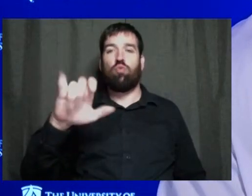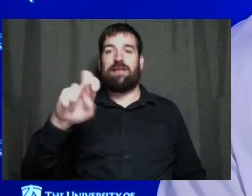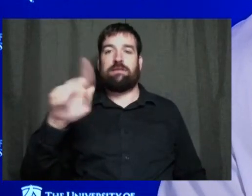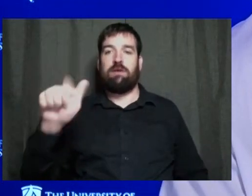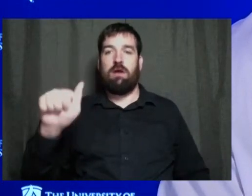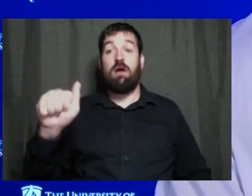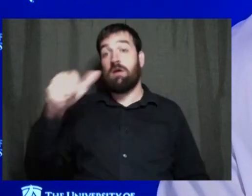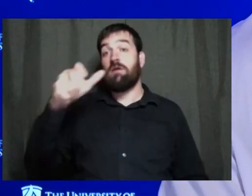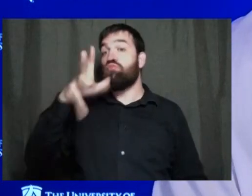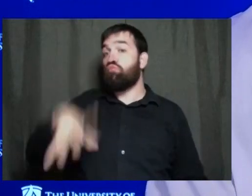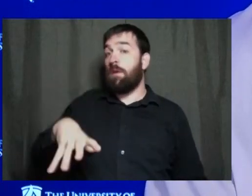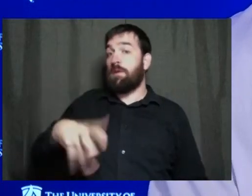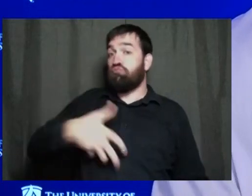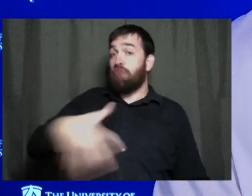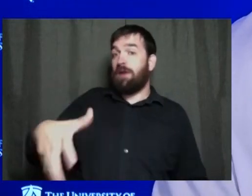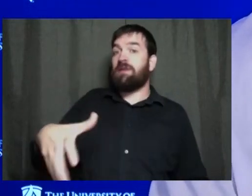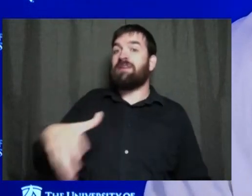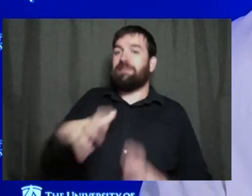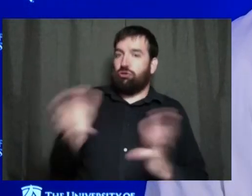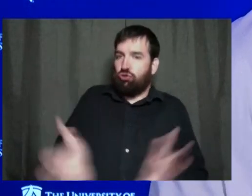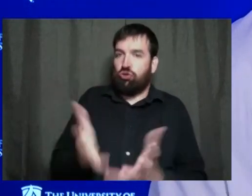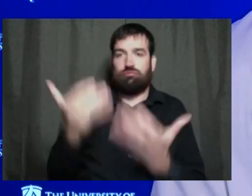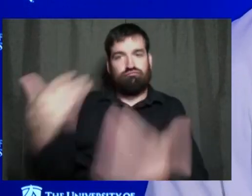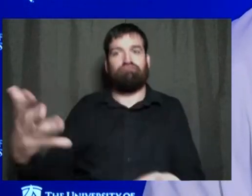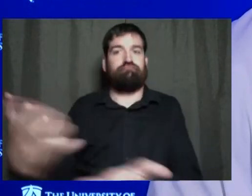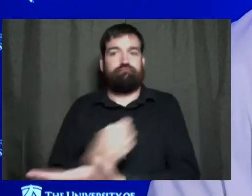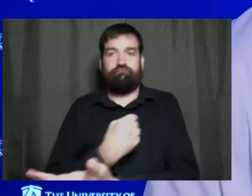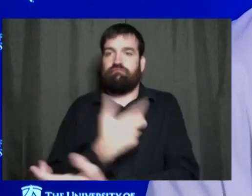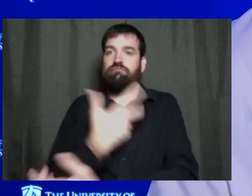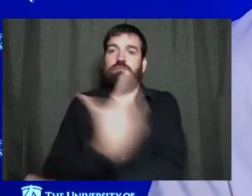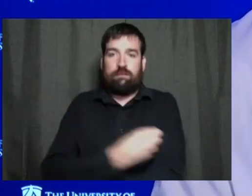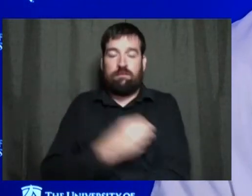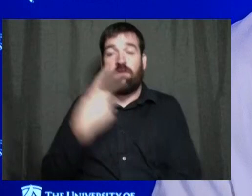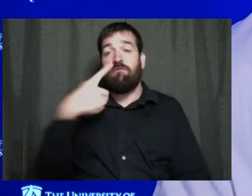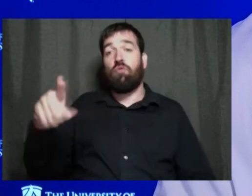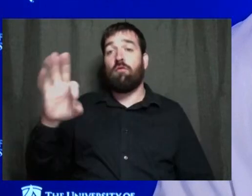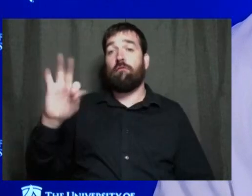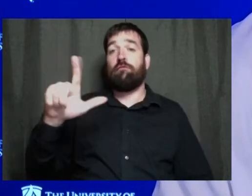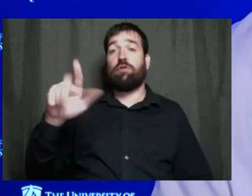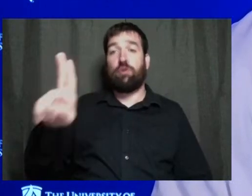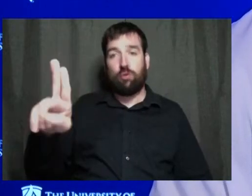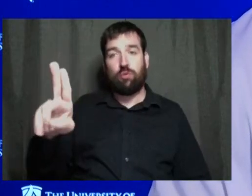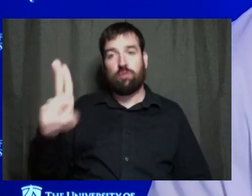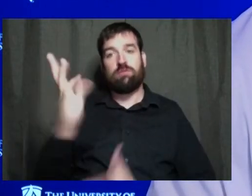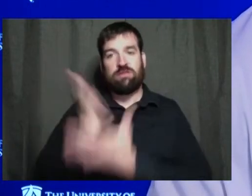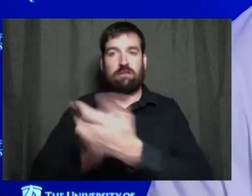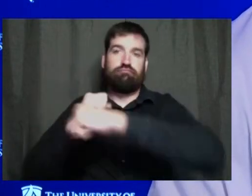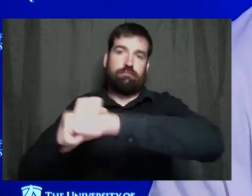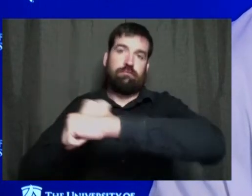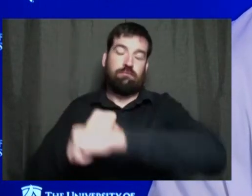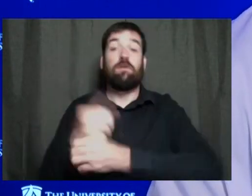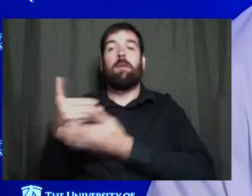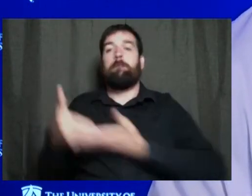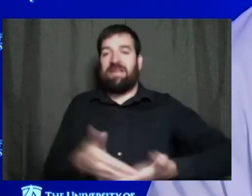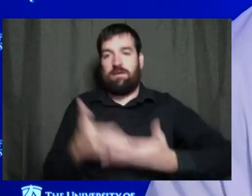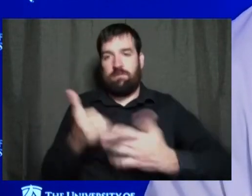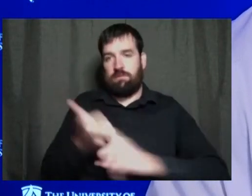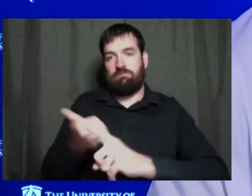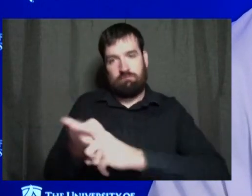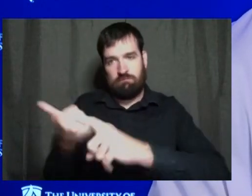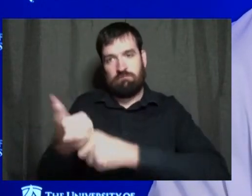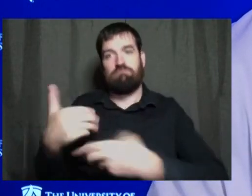encouraged to get influenza vaccine so that they do have some immunity so that the baby has some immunity